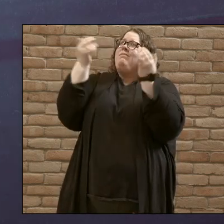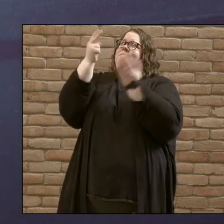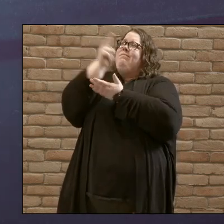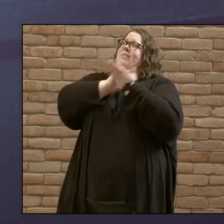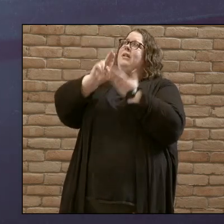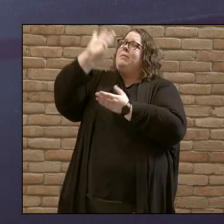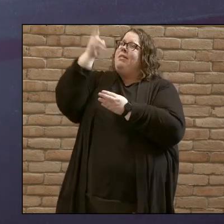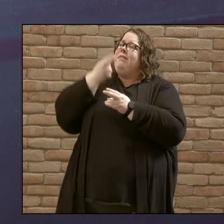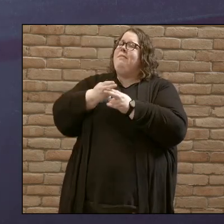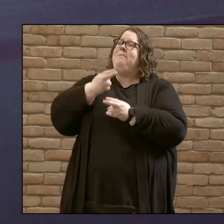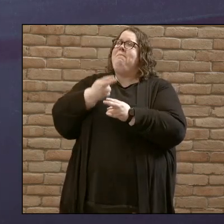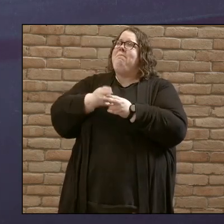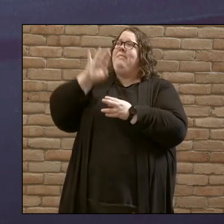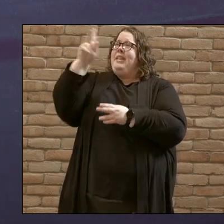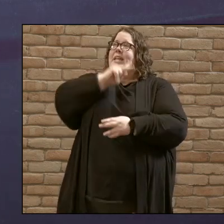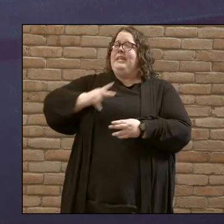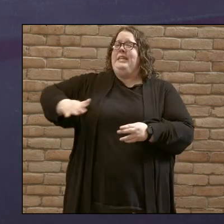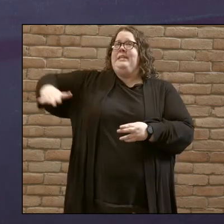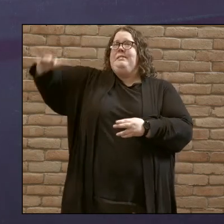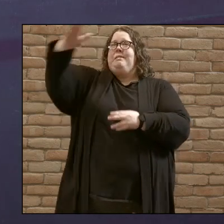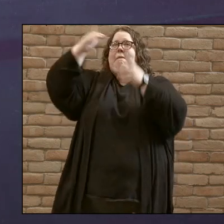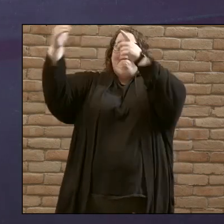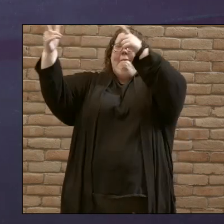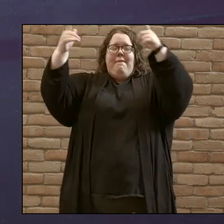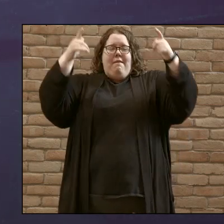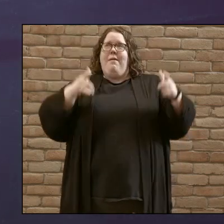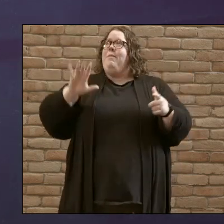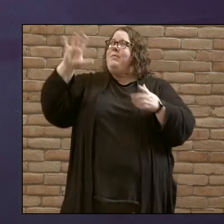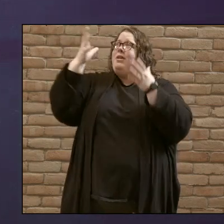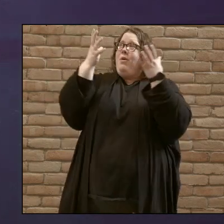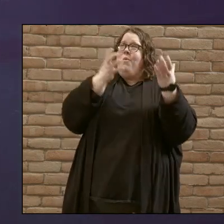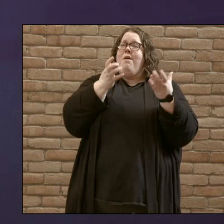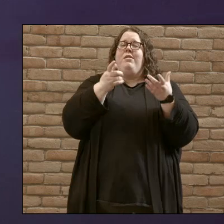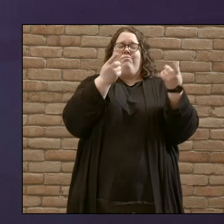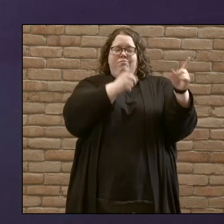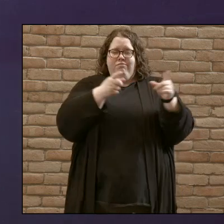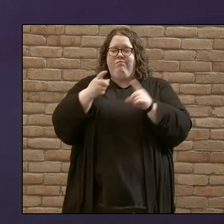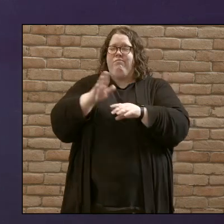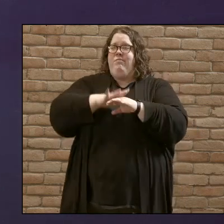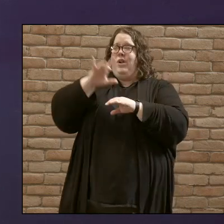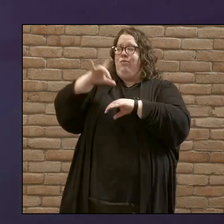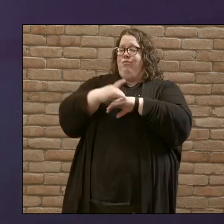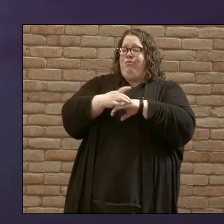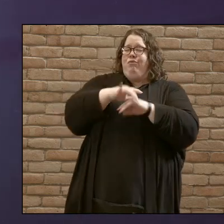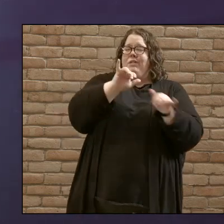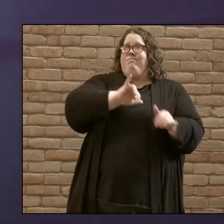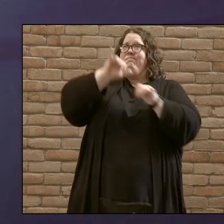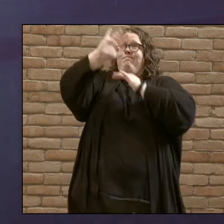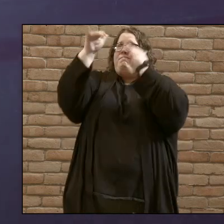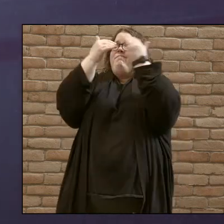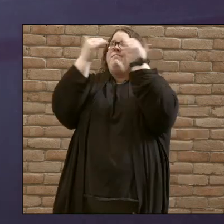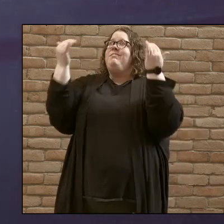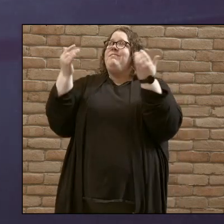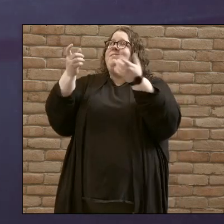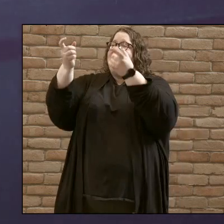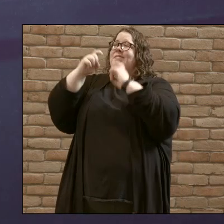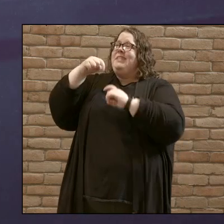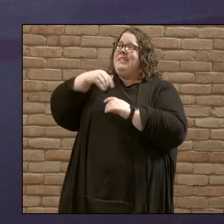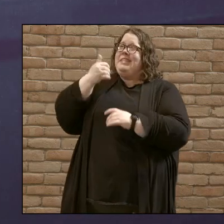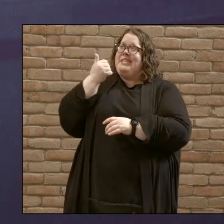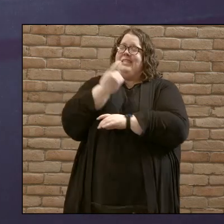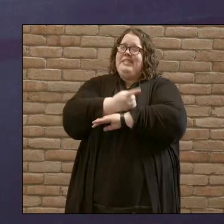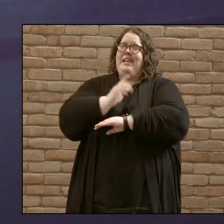name. Thy kingdom come, thy will be done on earth as it is in heaven. Give us this day our daily